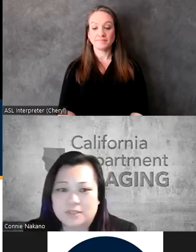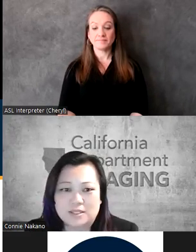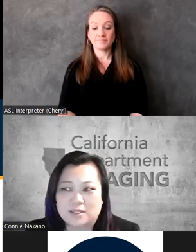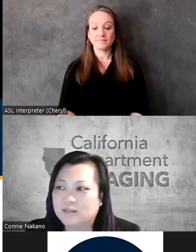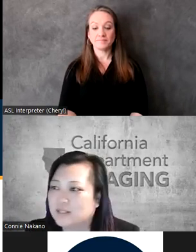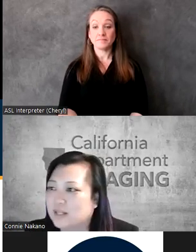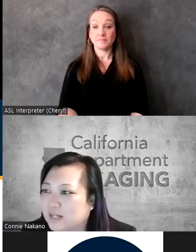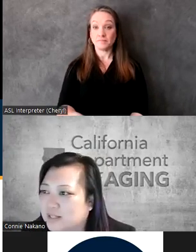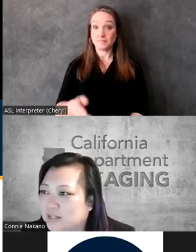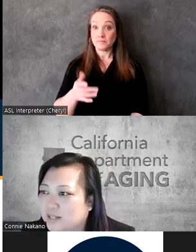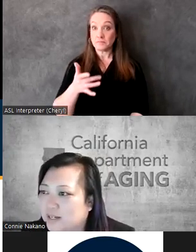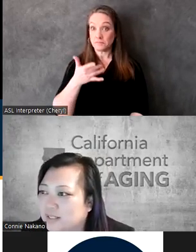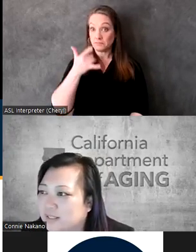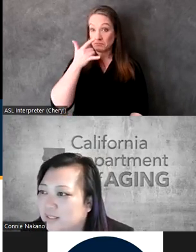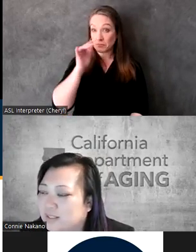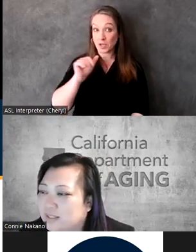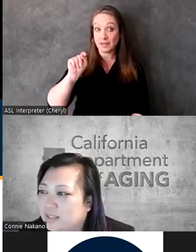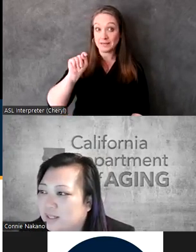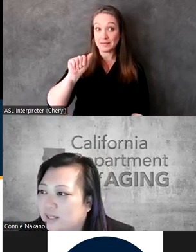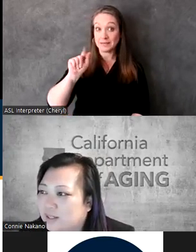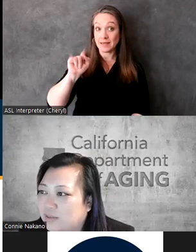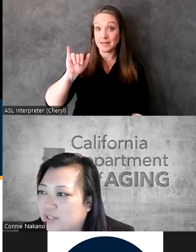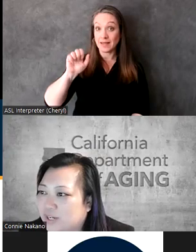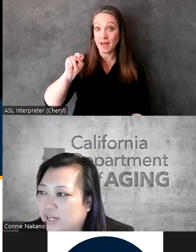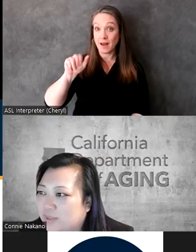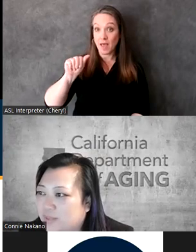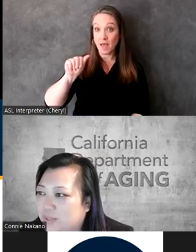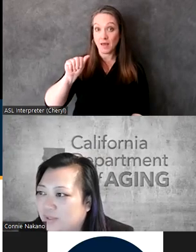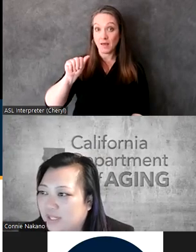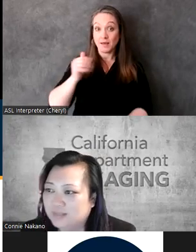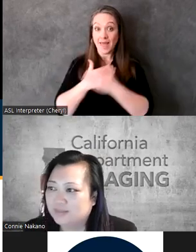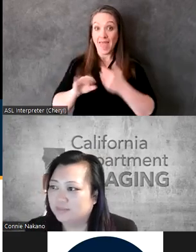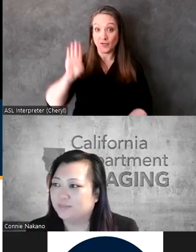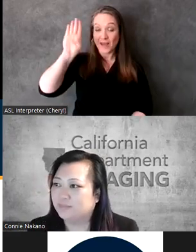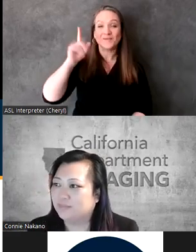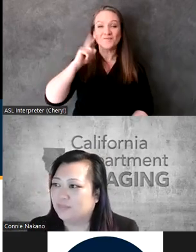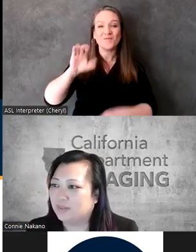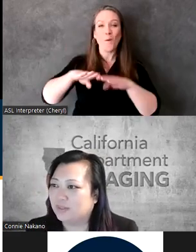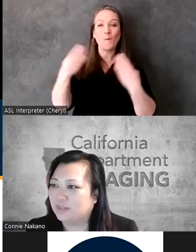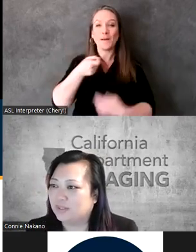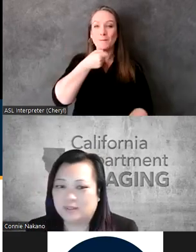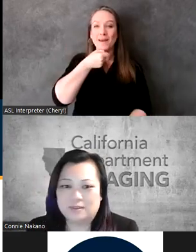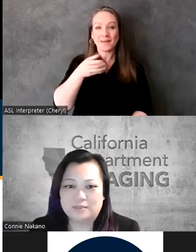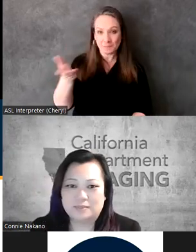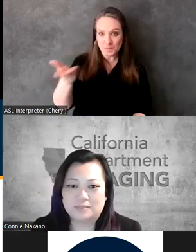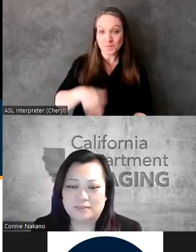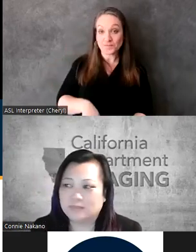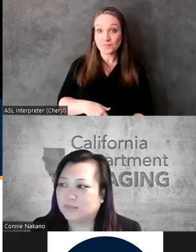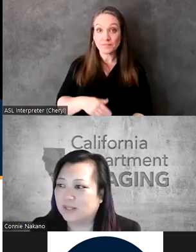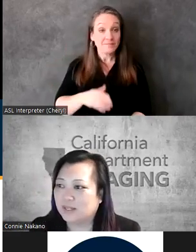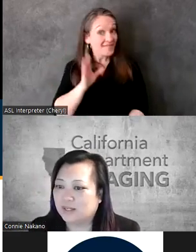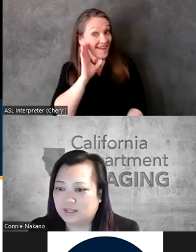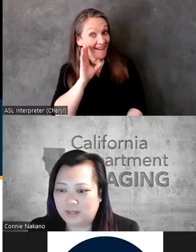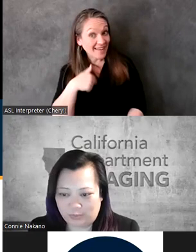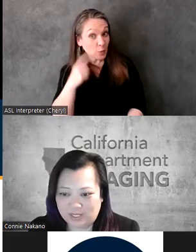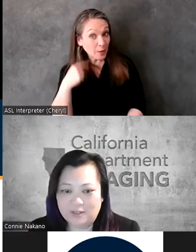Oh, let's see, it looks like Tatiana, you have raised your hand. We'll unmute your line. Yes, hi. Can you hear me all